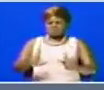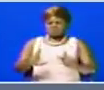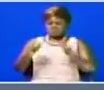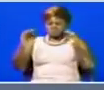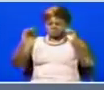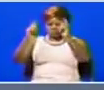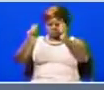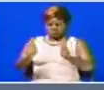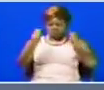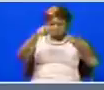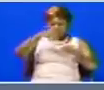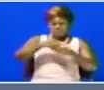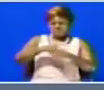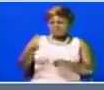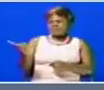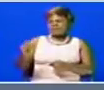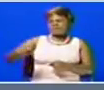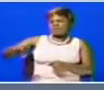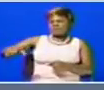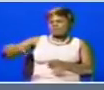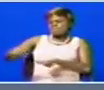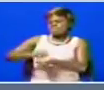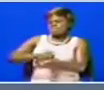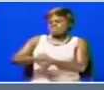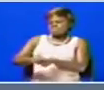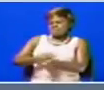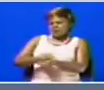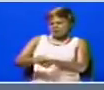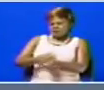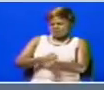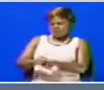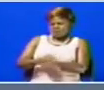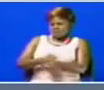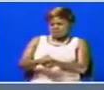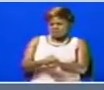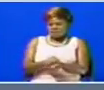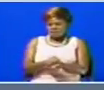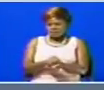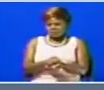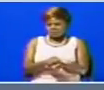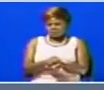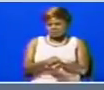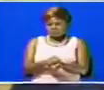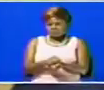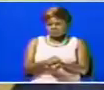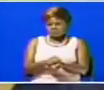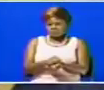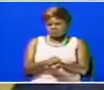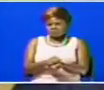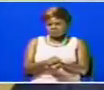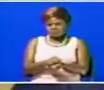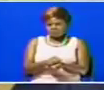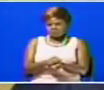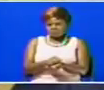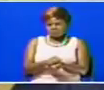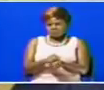demonstrations within Nairobi County on Friday. Duncan Khaimba has the details. It depends a